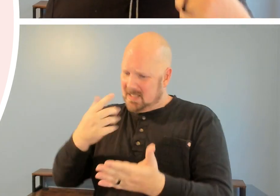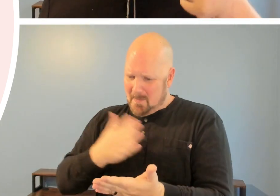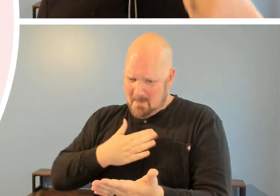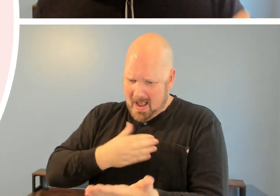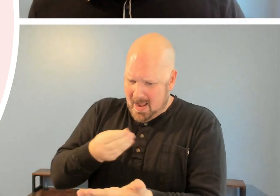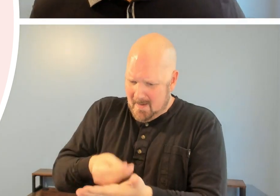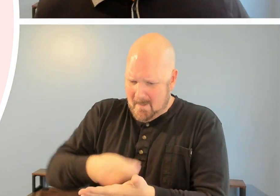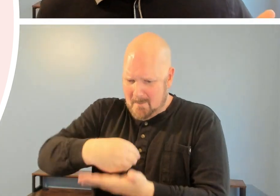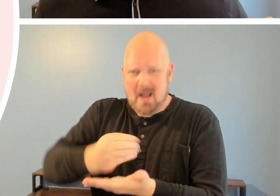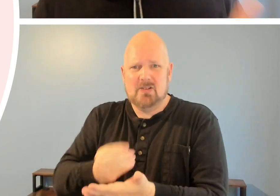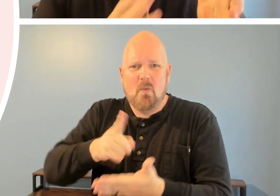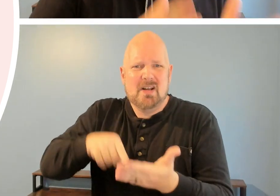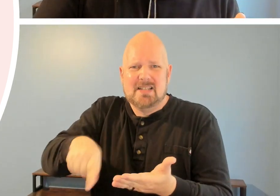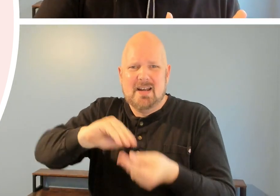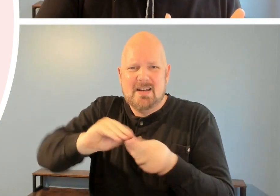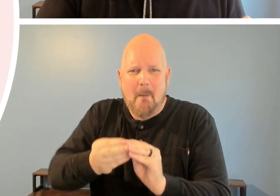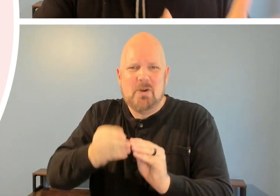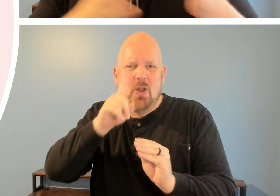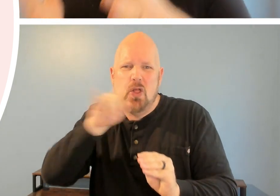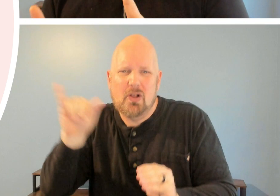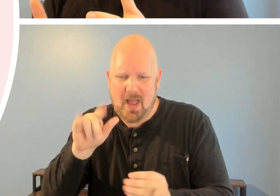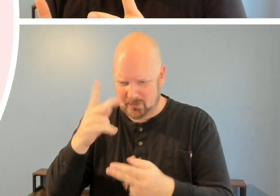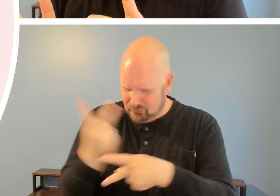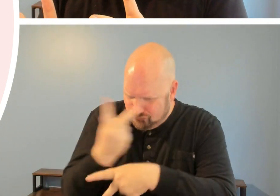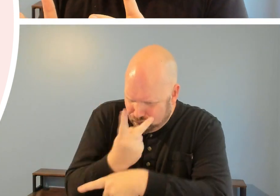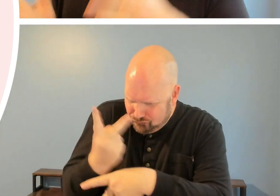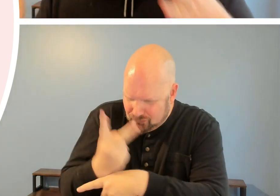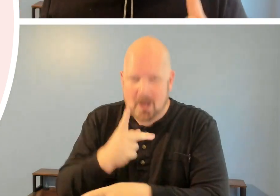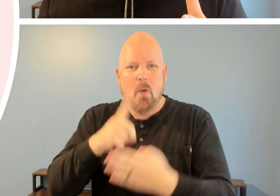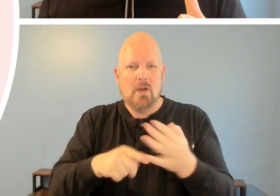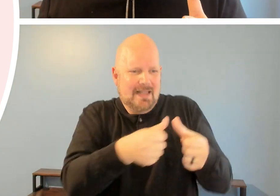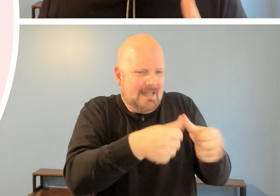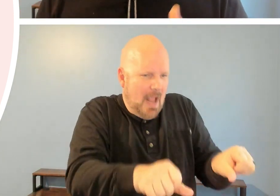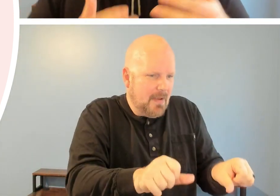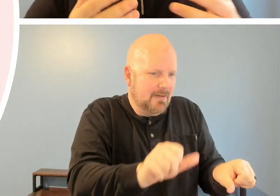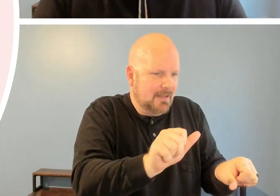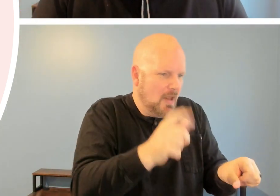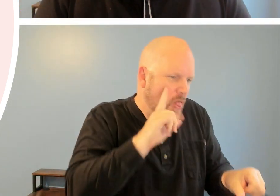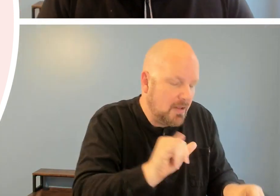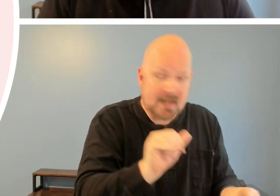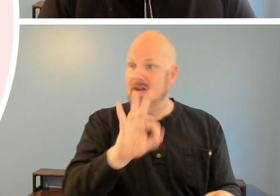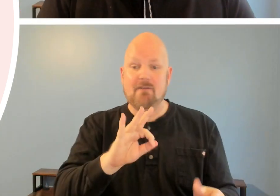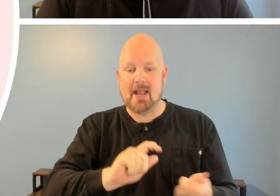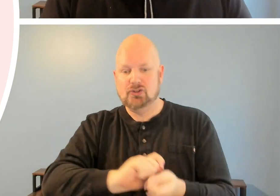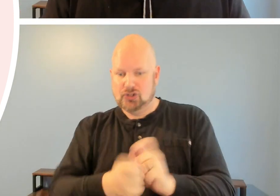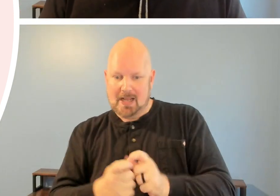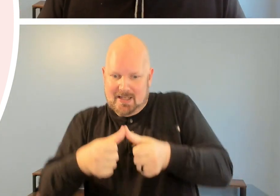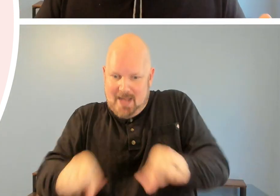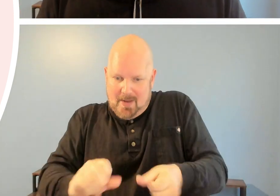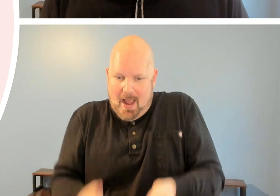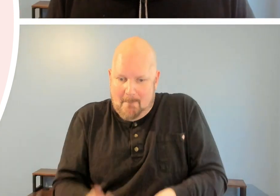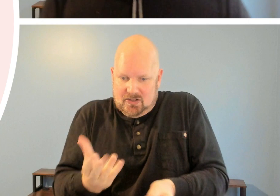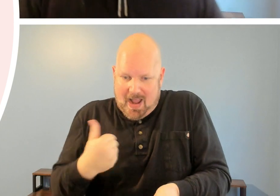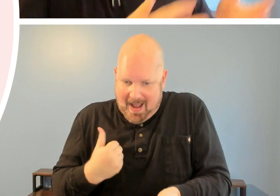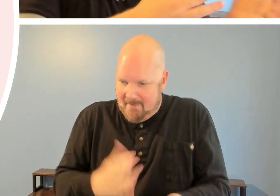like? What's my down payment going to be at this interest rate? And if I have this down payment, how does that affect it? What's my monthly mortgage payment going